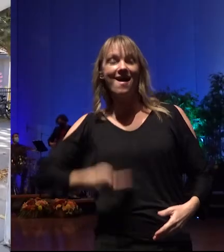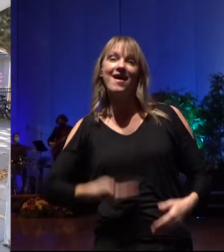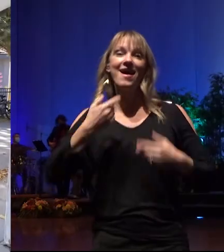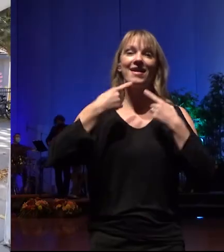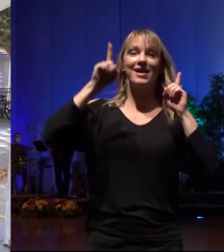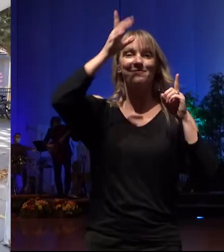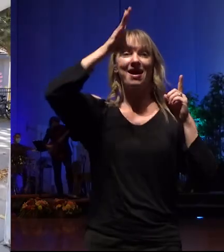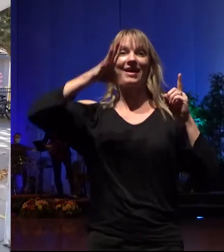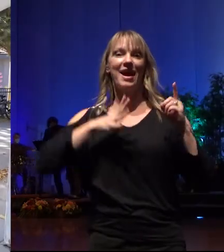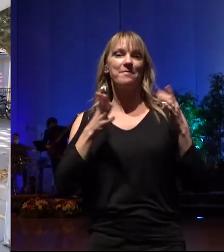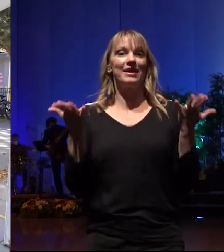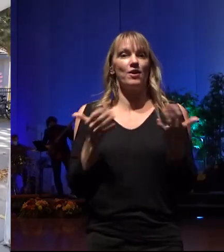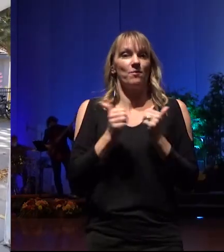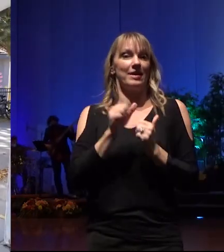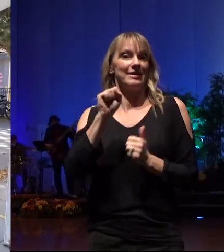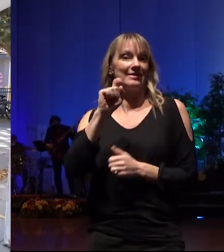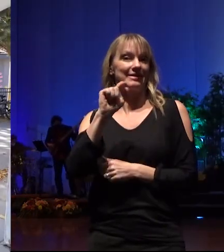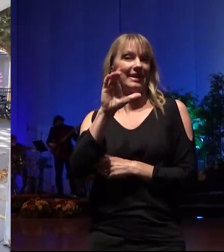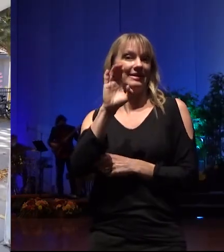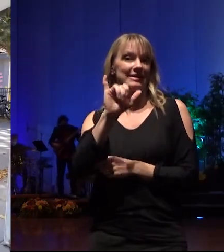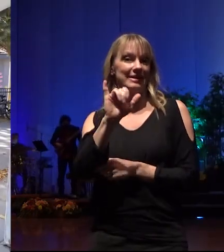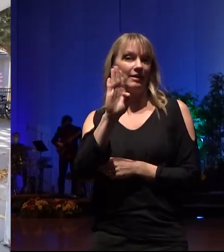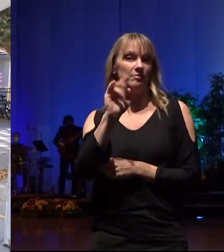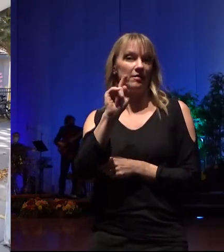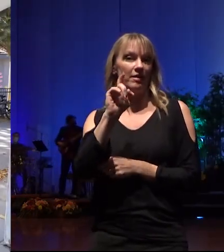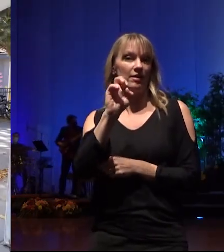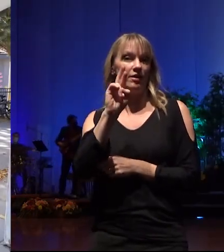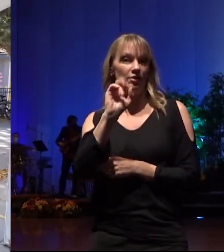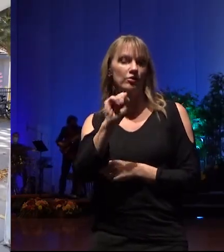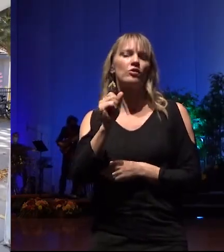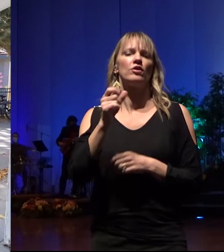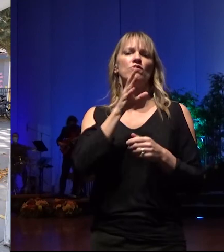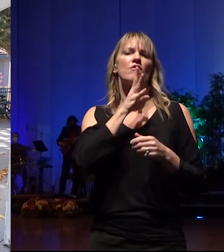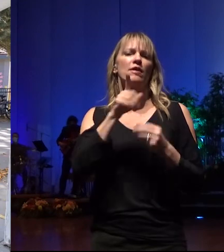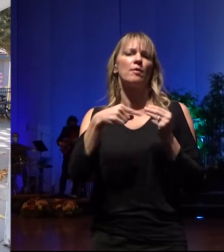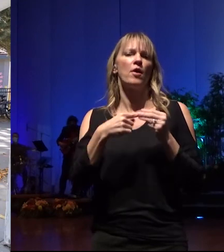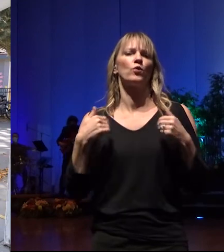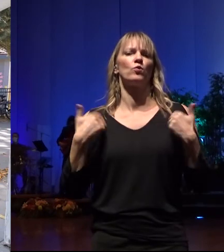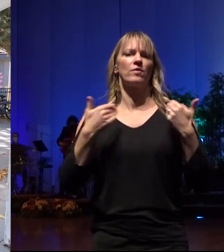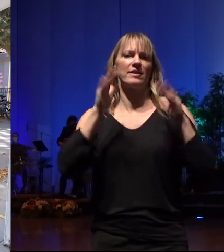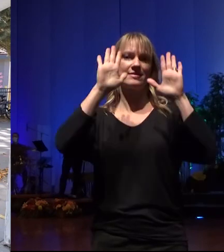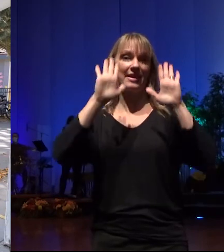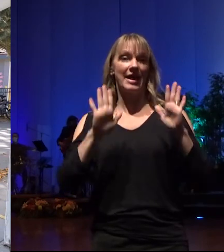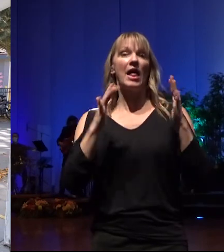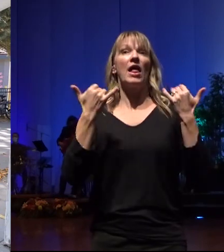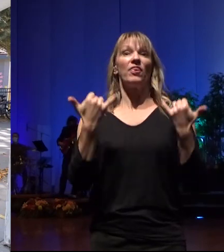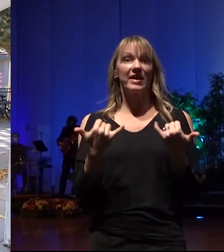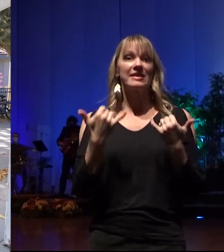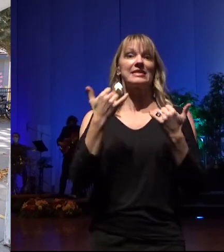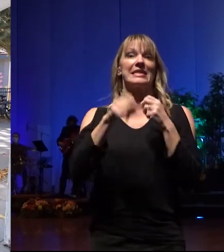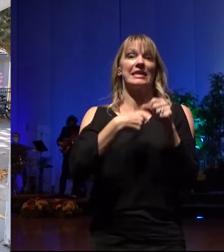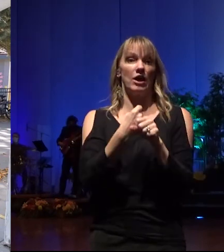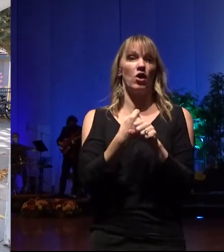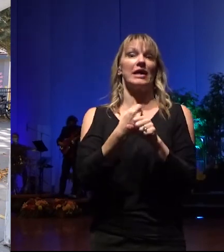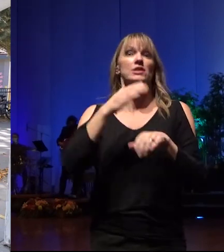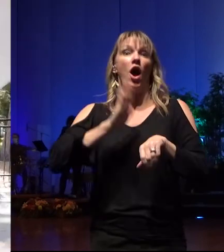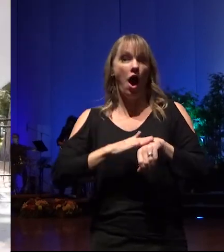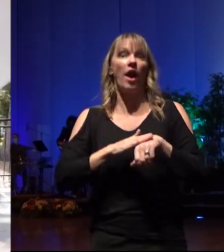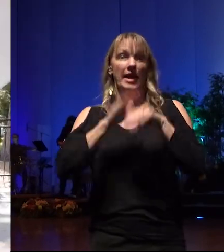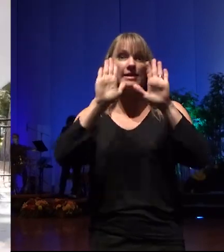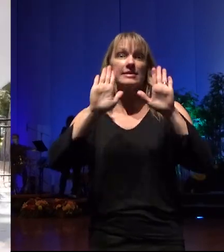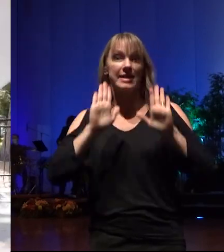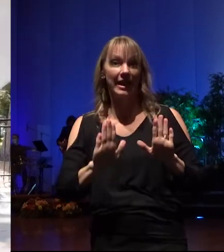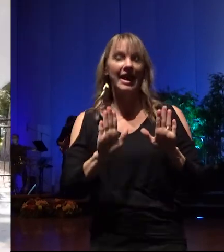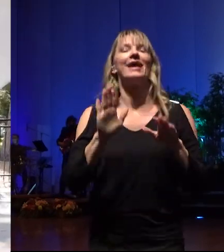Hey, it's the announcement guy over here with my friend Stacy Butters, and we're talking a little bit about Youth Sunday. This year, it falls on a Sunday. Tell us a little bit about